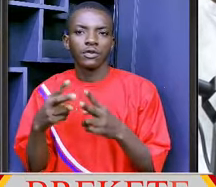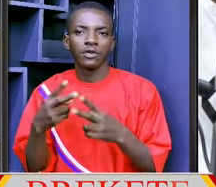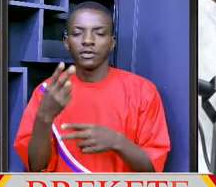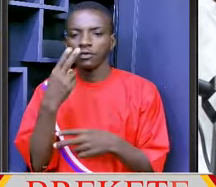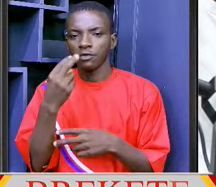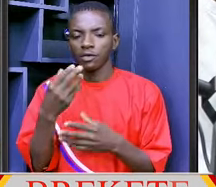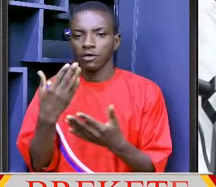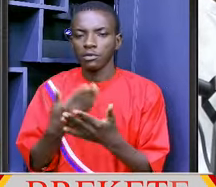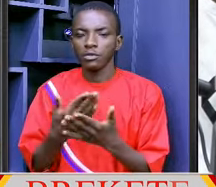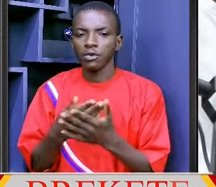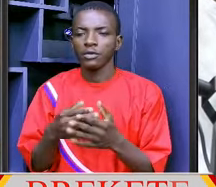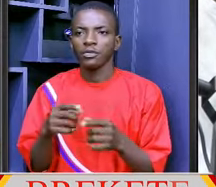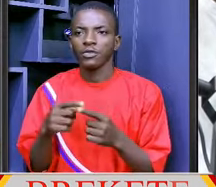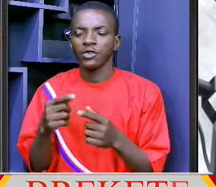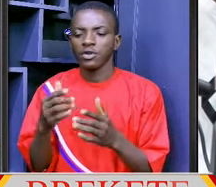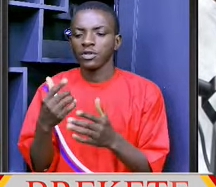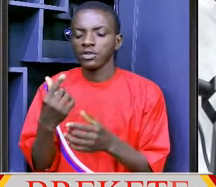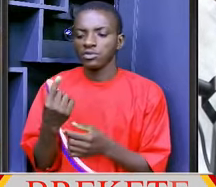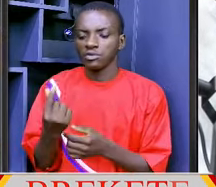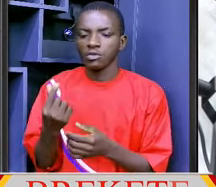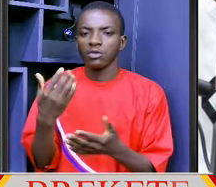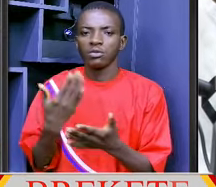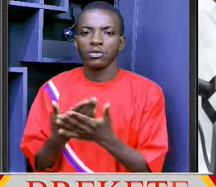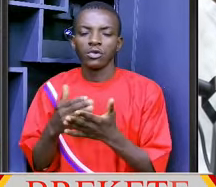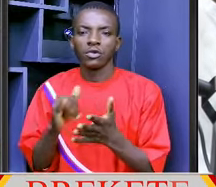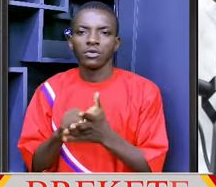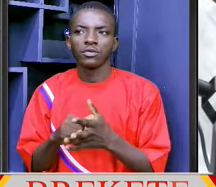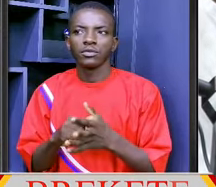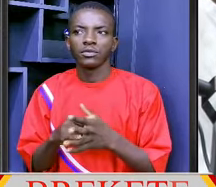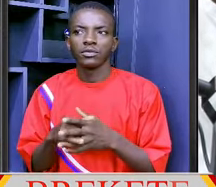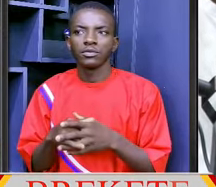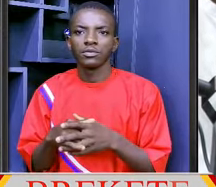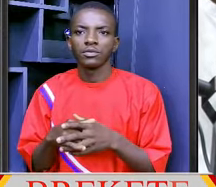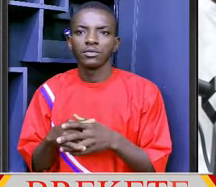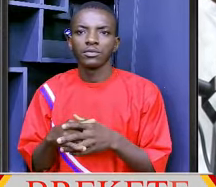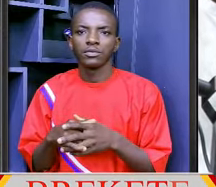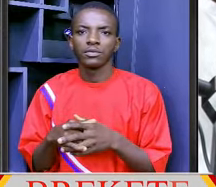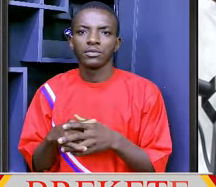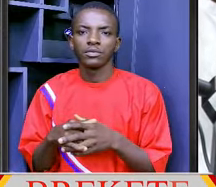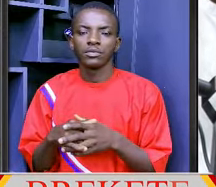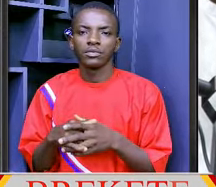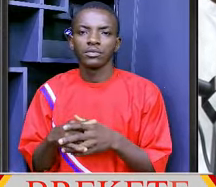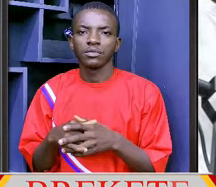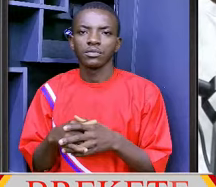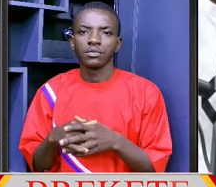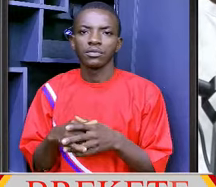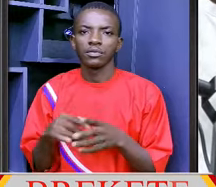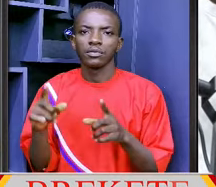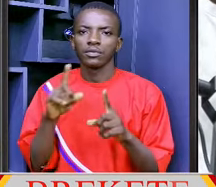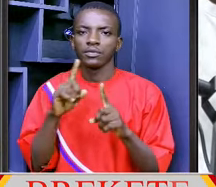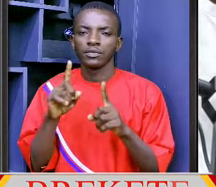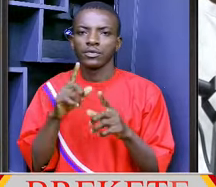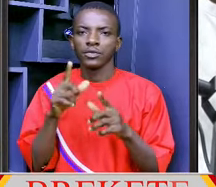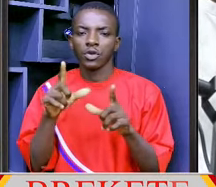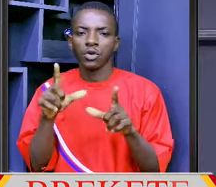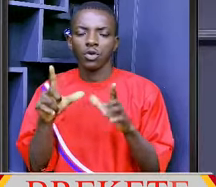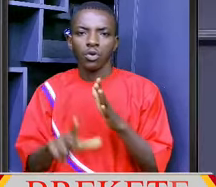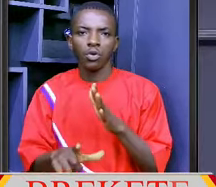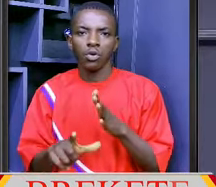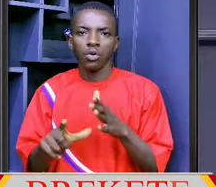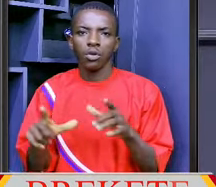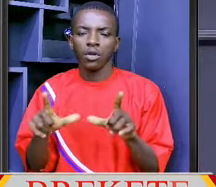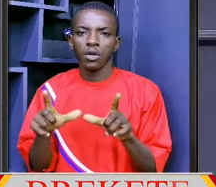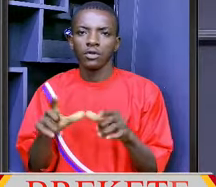funny money, very ridiculous amount of money. Talk to the mic, sir. And he talks in a lower level, he entered